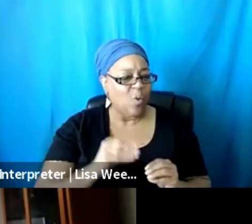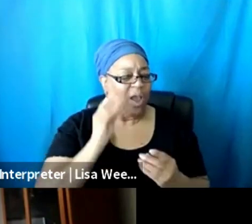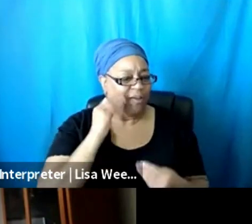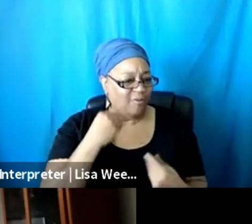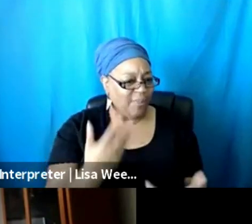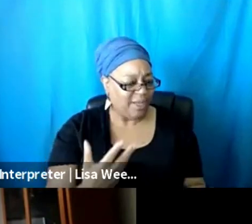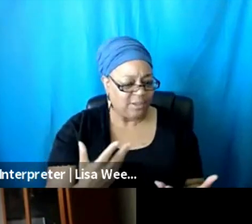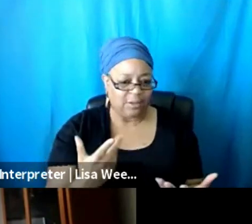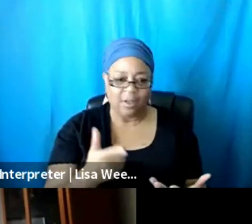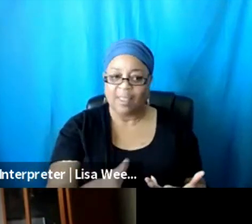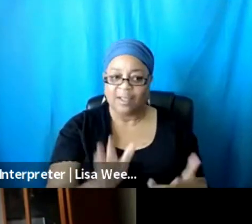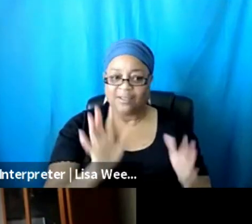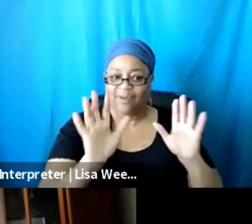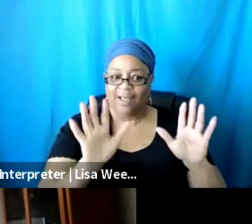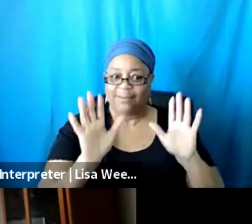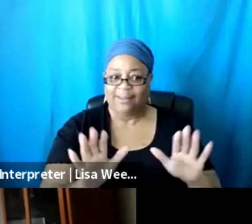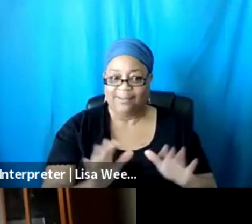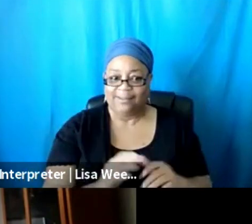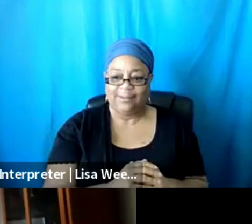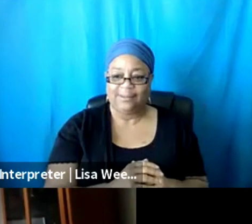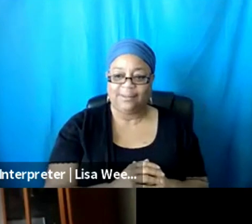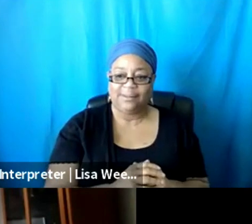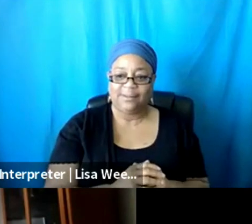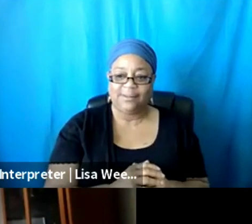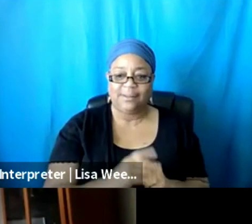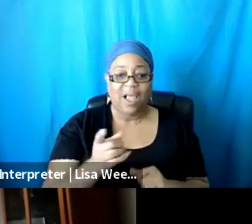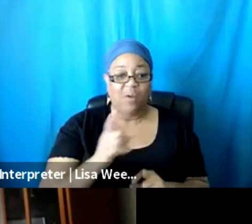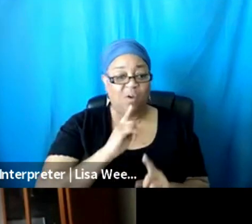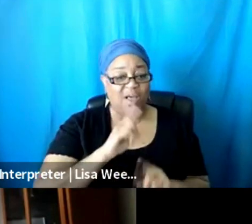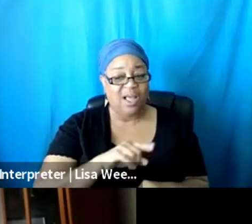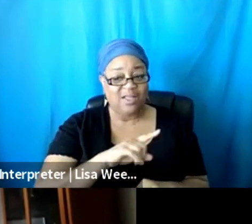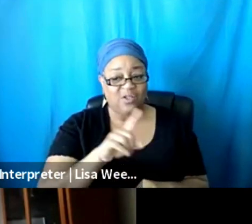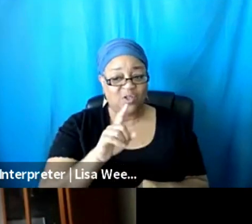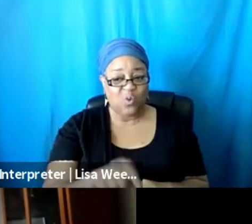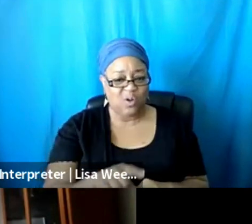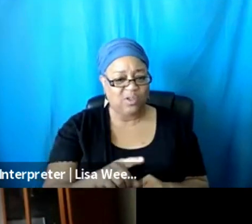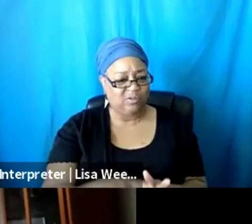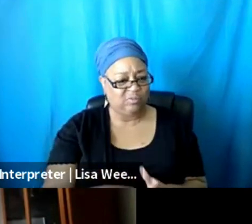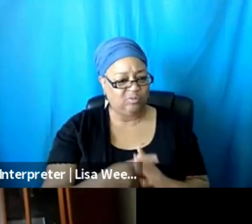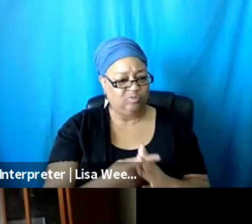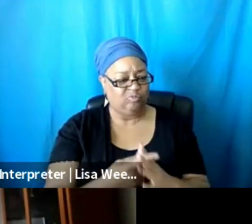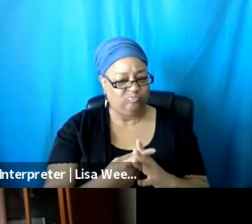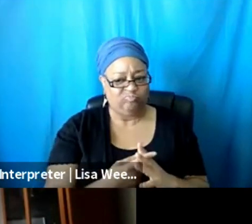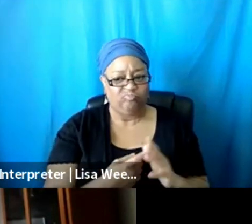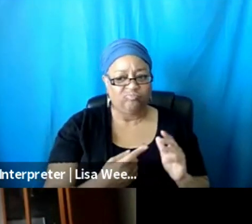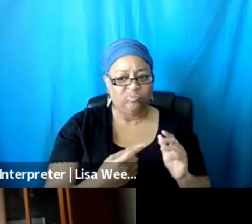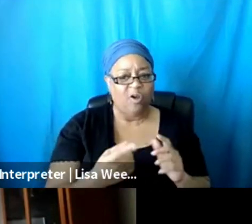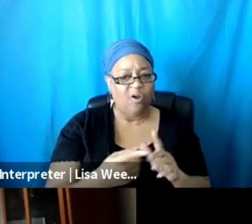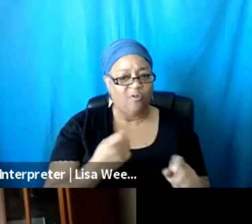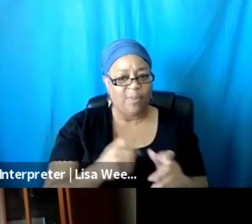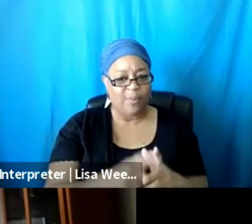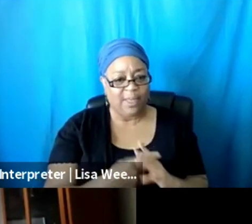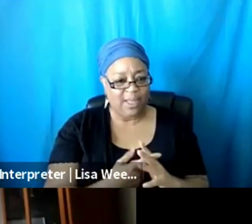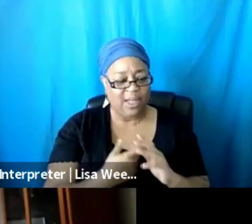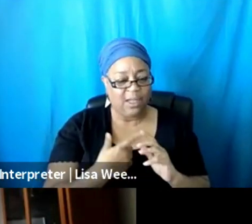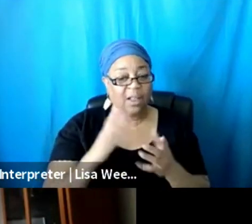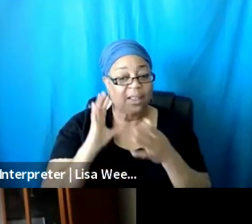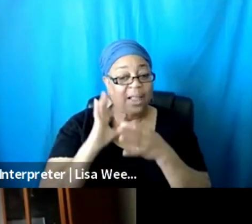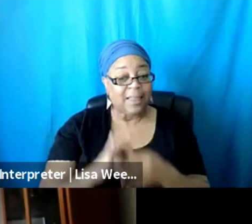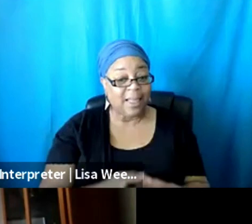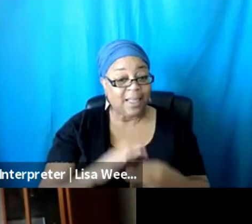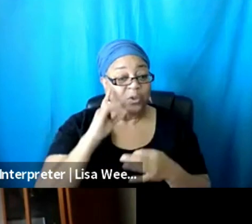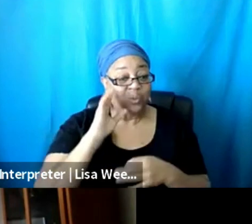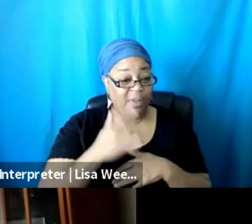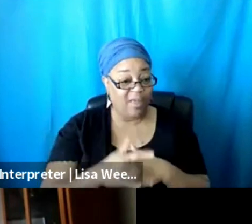fantastic. I'm going to answer the question that's posed initially, which is that the links will be available at